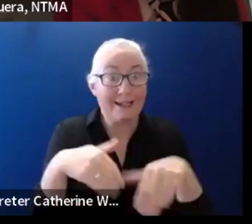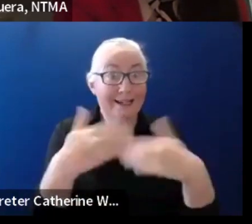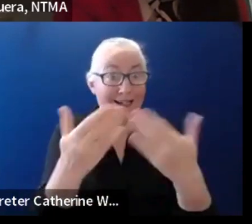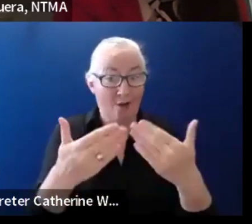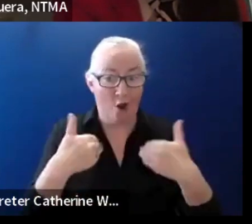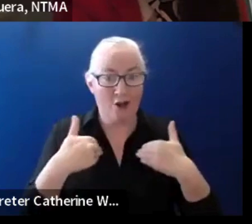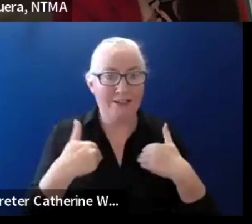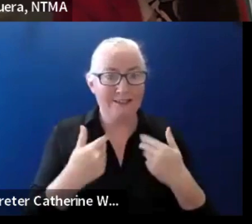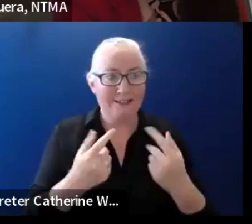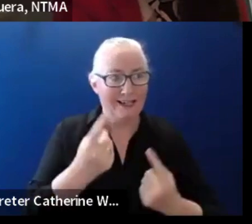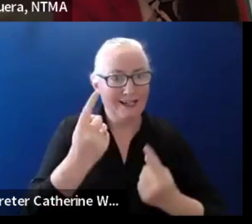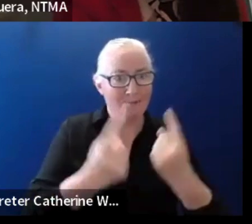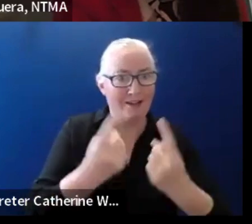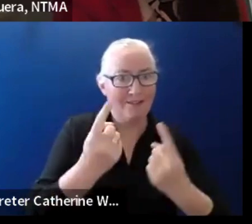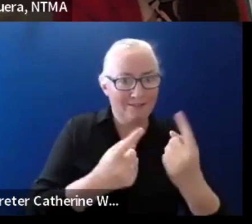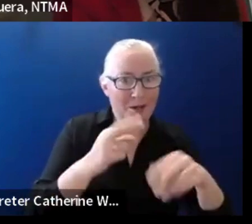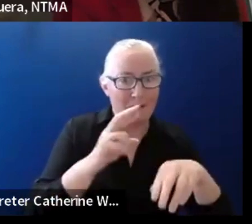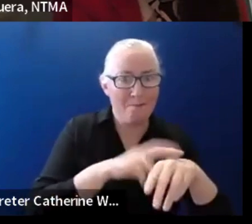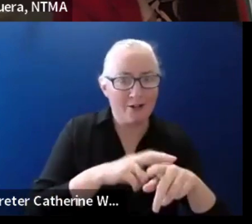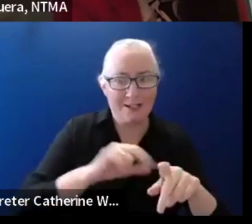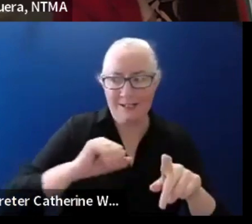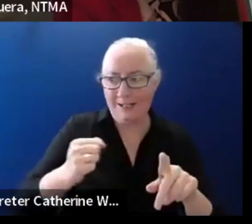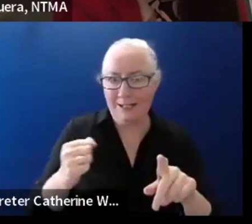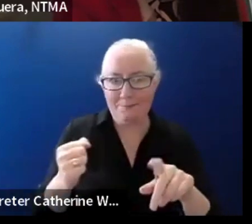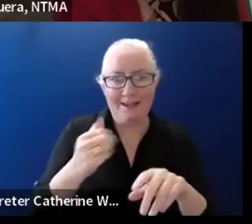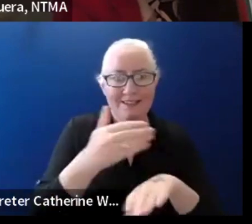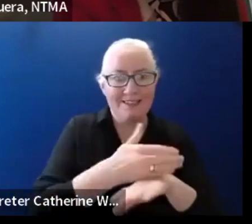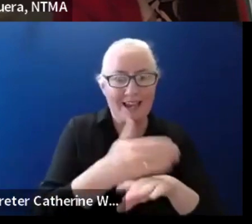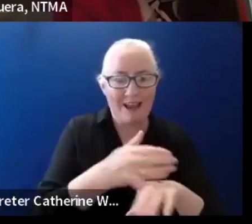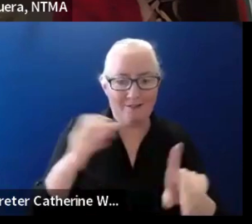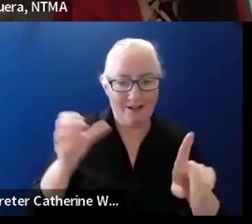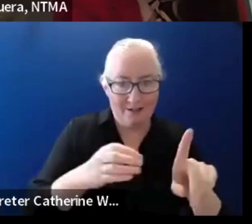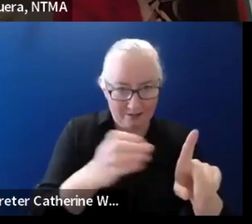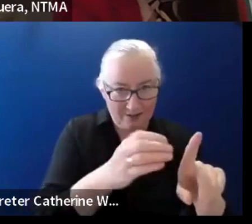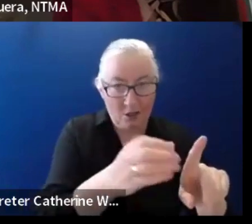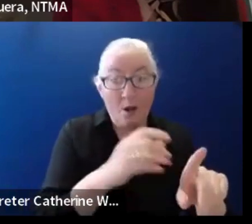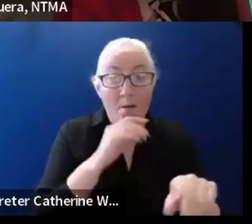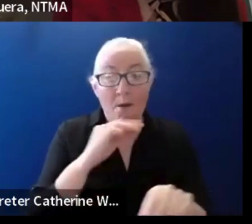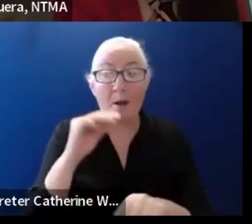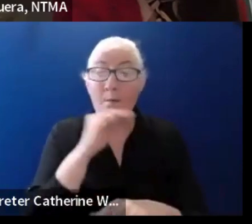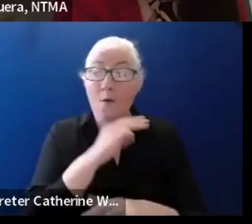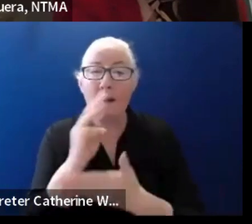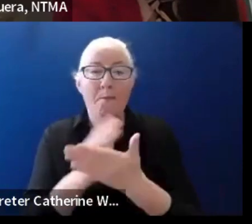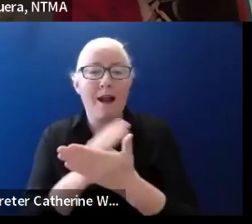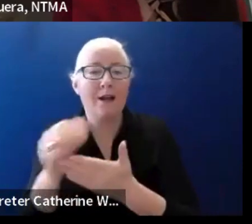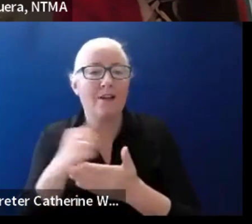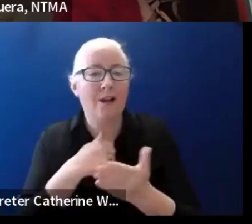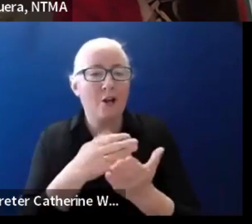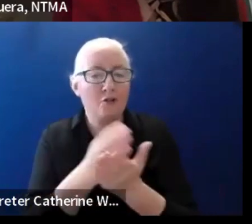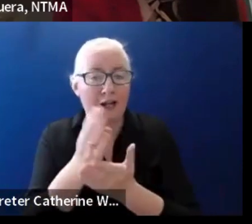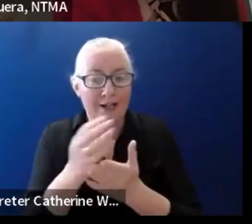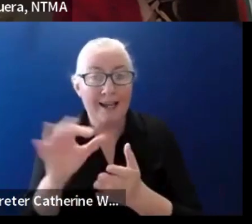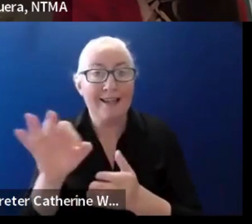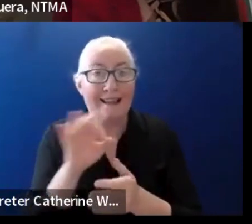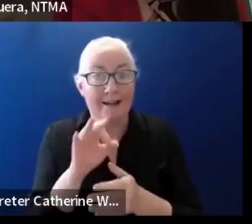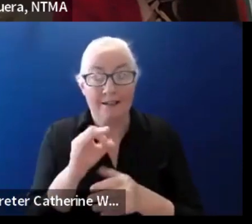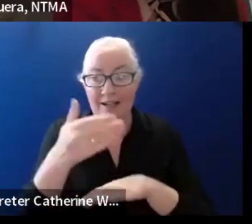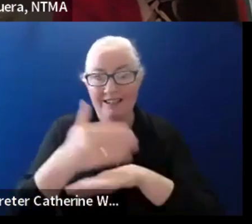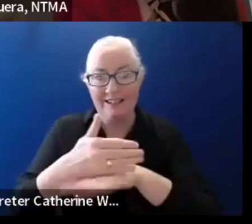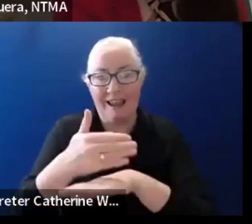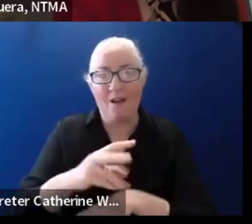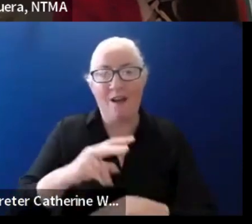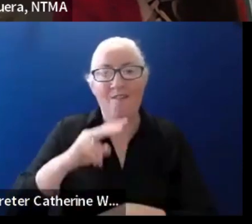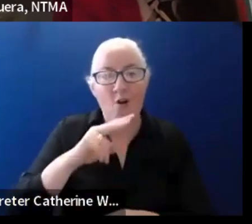edge, it gives better engagement, it gives better retention. But I suppose a key part of our strategy is ensuring we get the employee voice and the